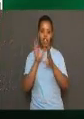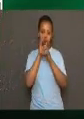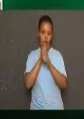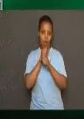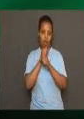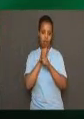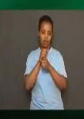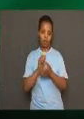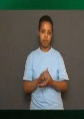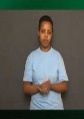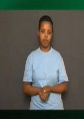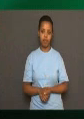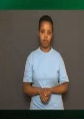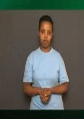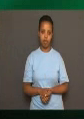Time's up.